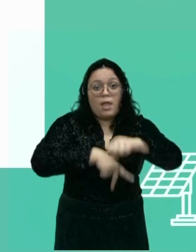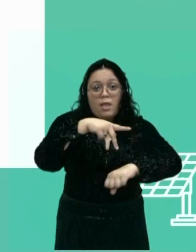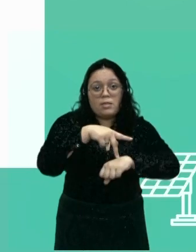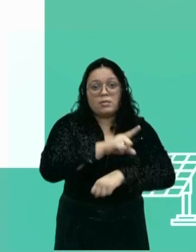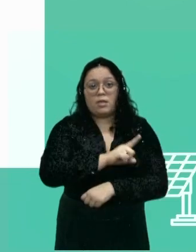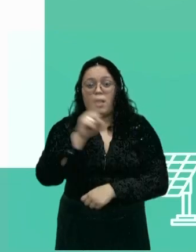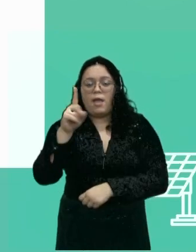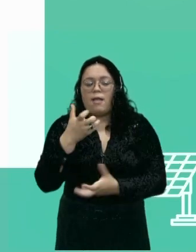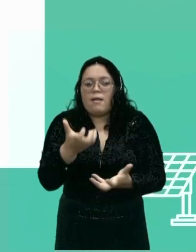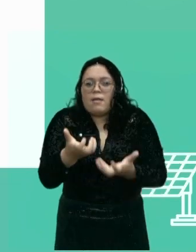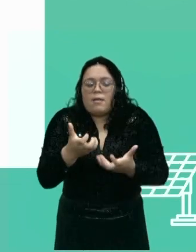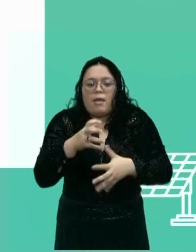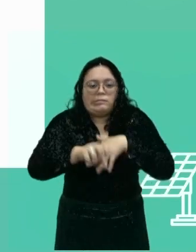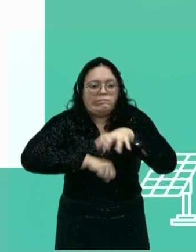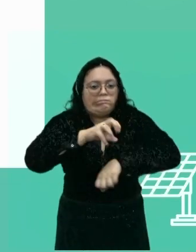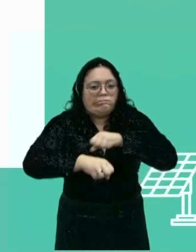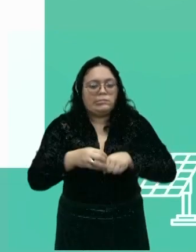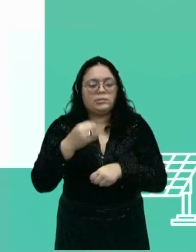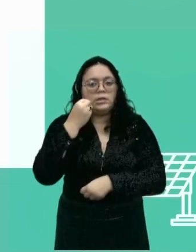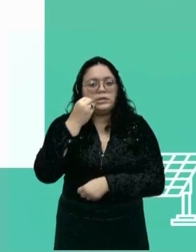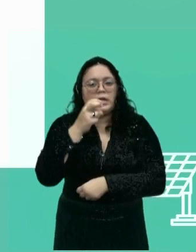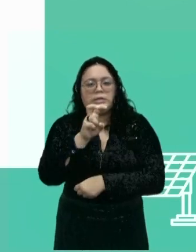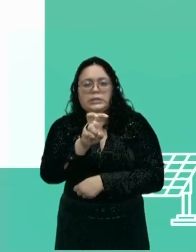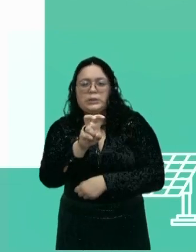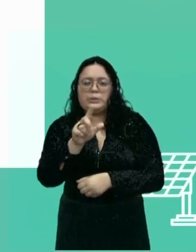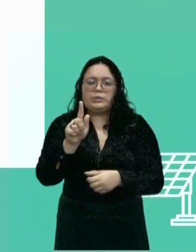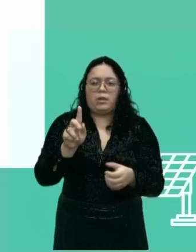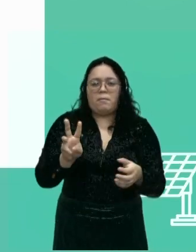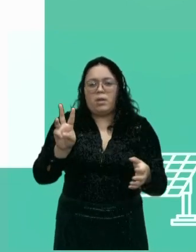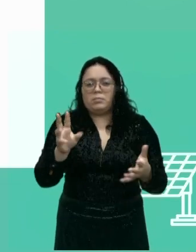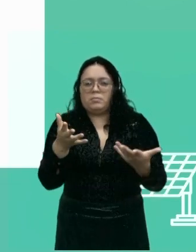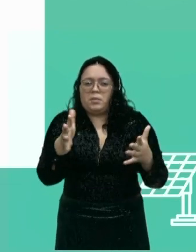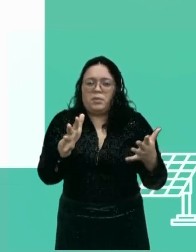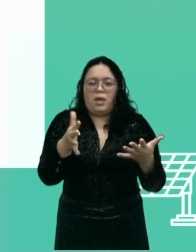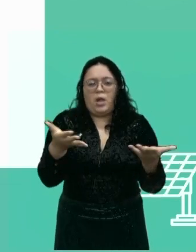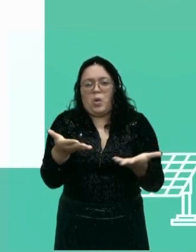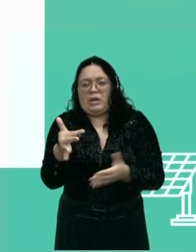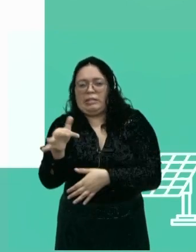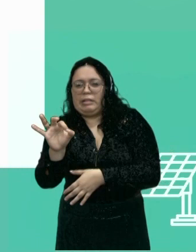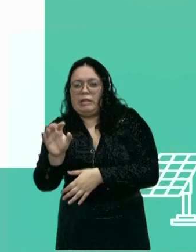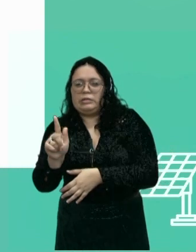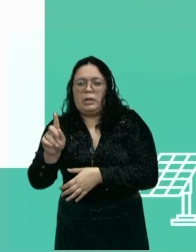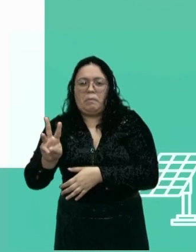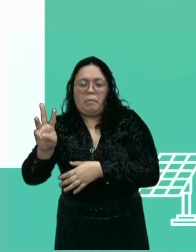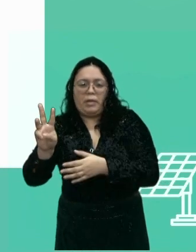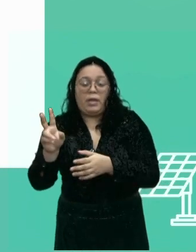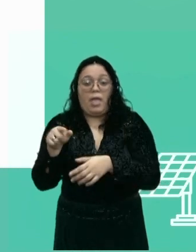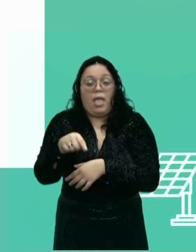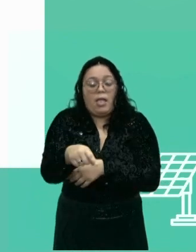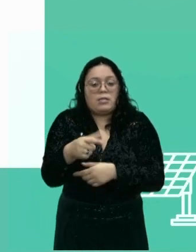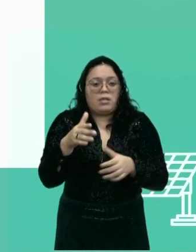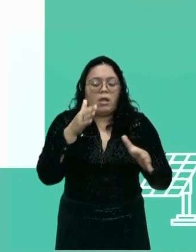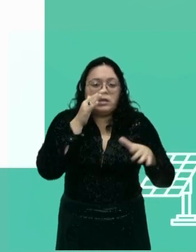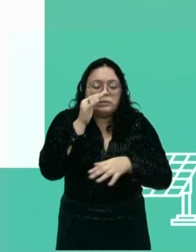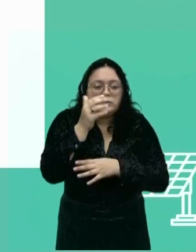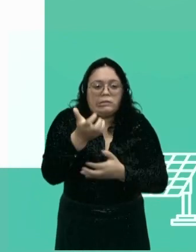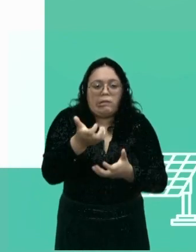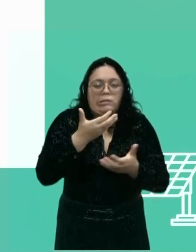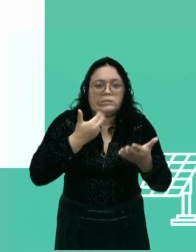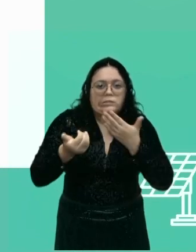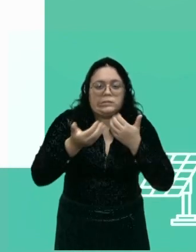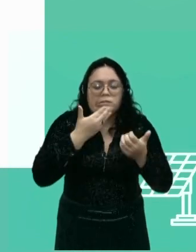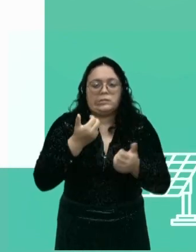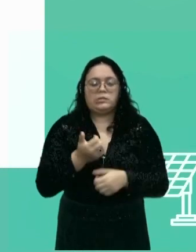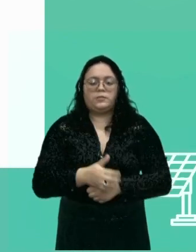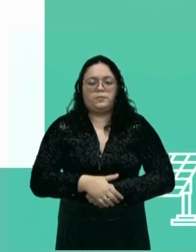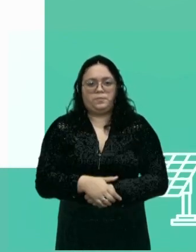installation of low carbon hydrogen capacity by 2030. This ambition in the meantime has been updated to 10 gigawatts, and this is something that I will delve